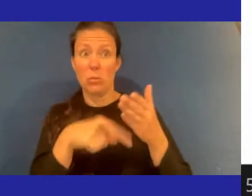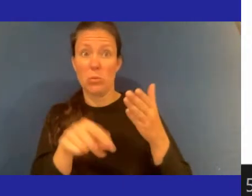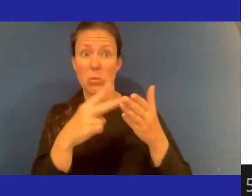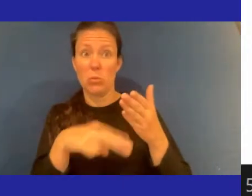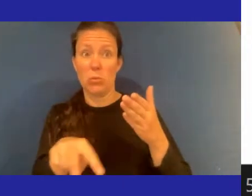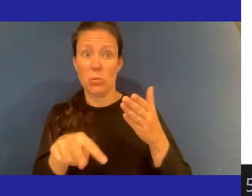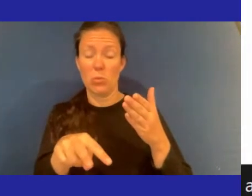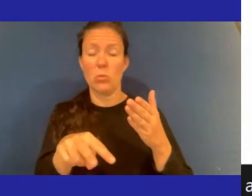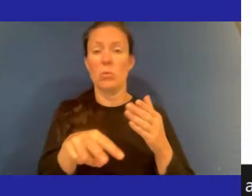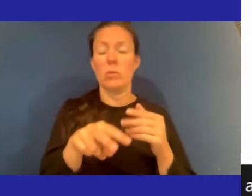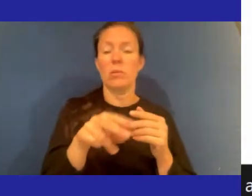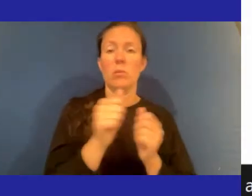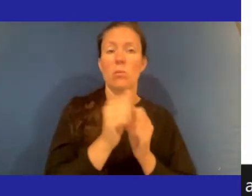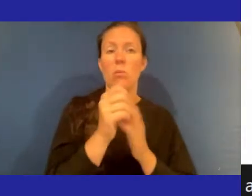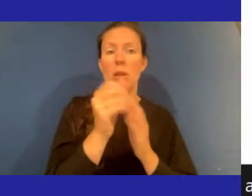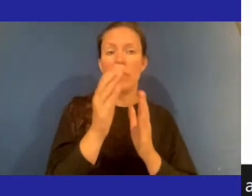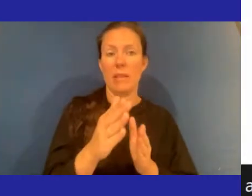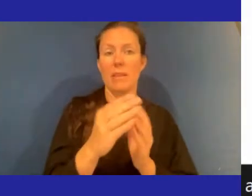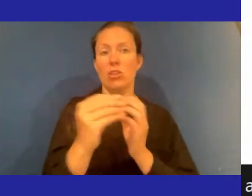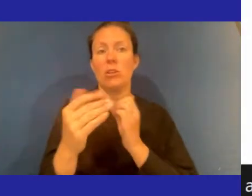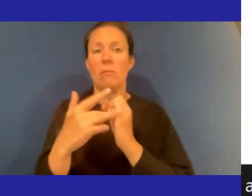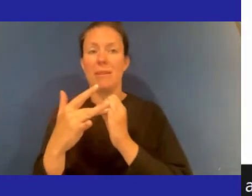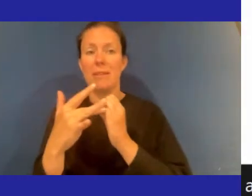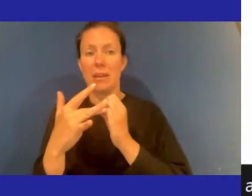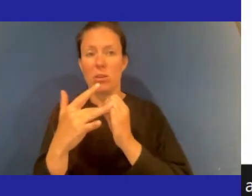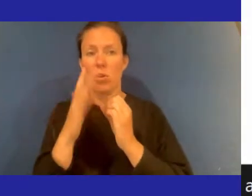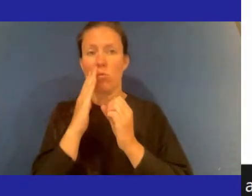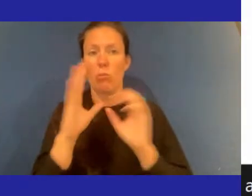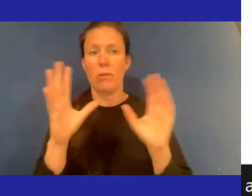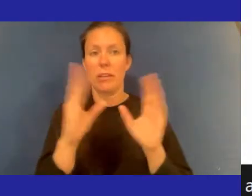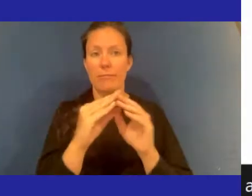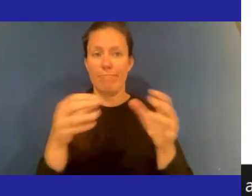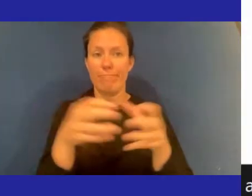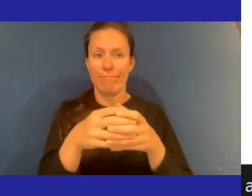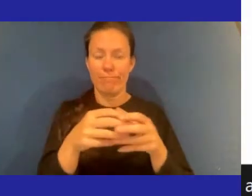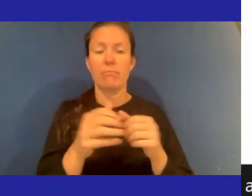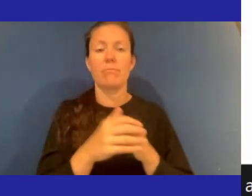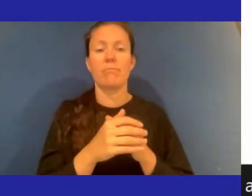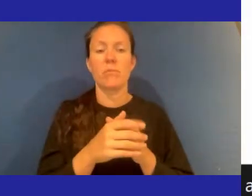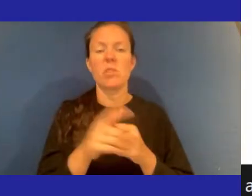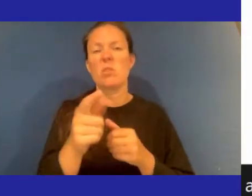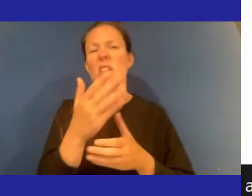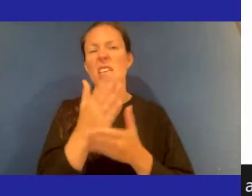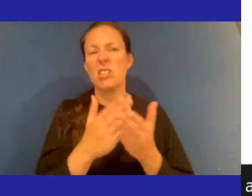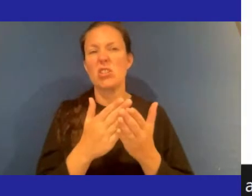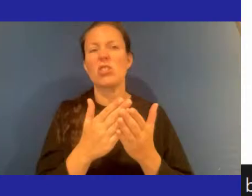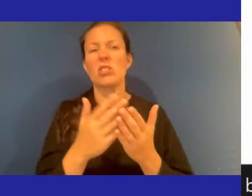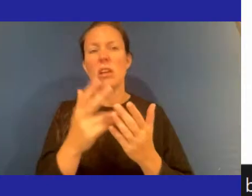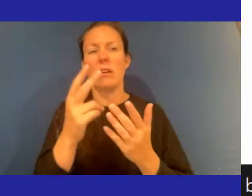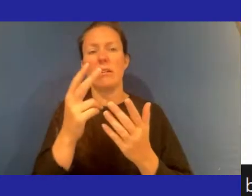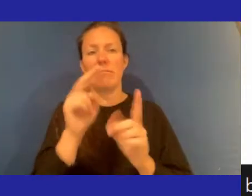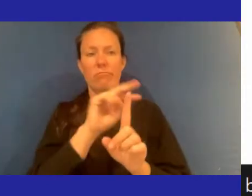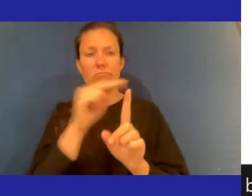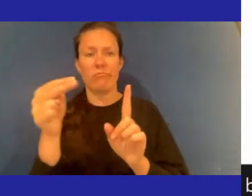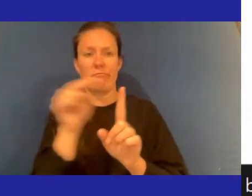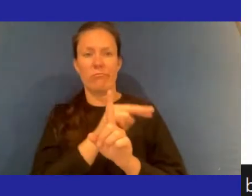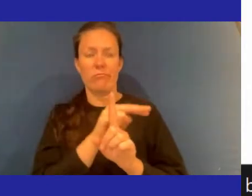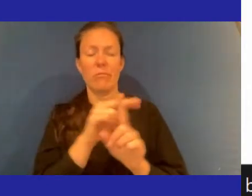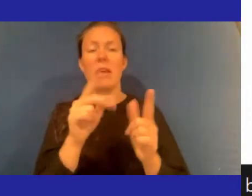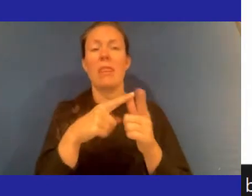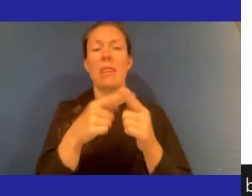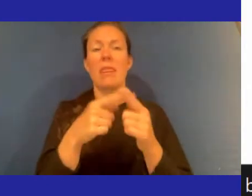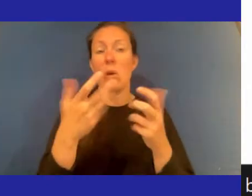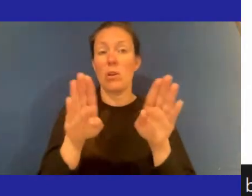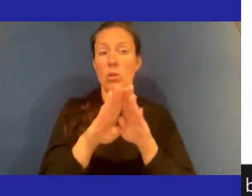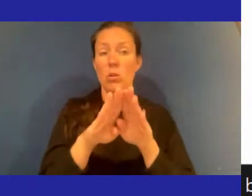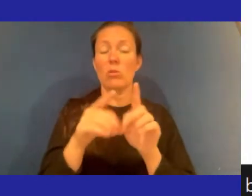at a leadership and a technical perspective. So those are some of the aspects that we cover, and I just want to close with the fact that from a health